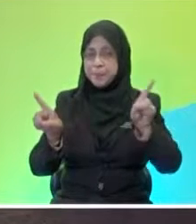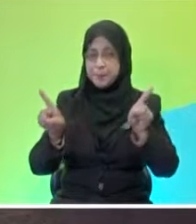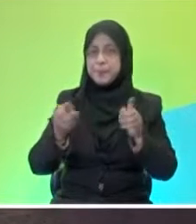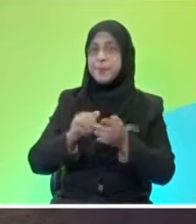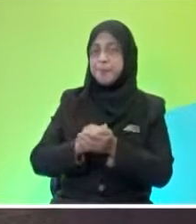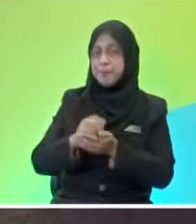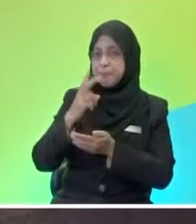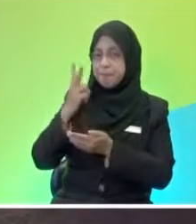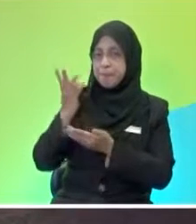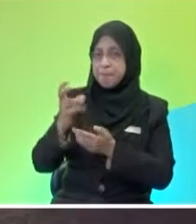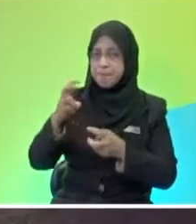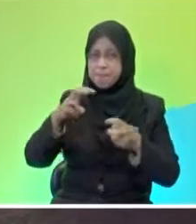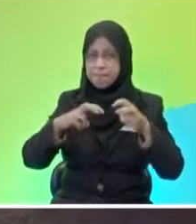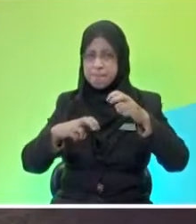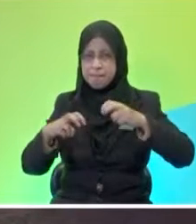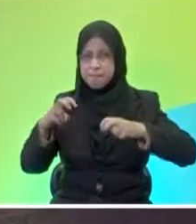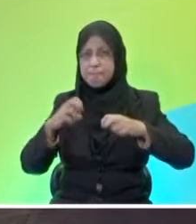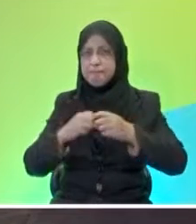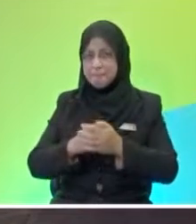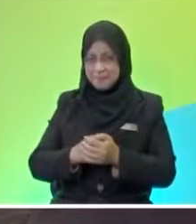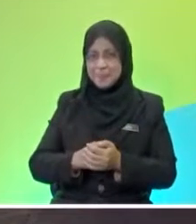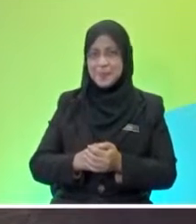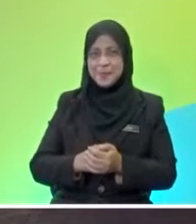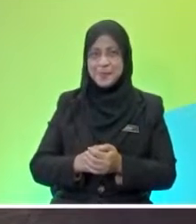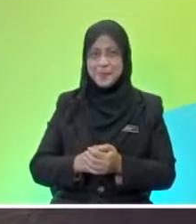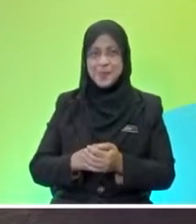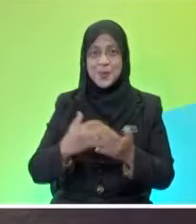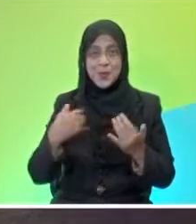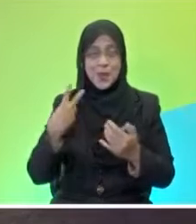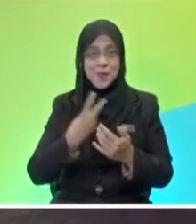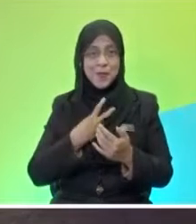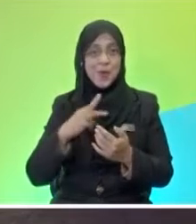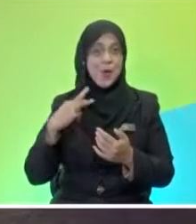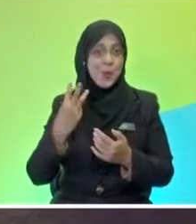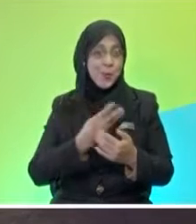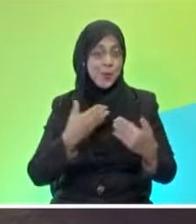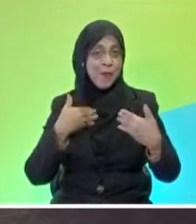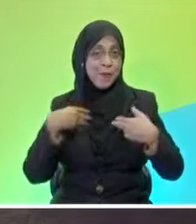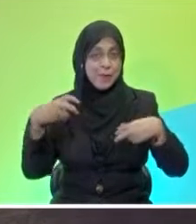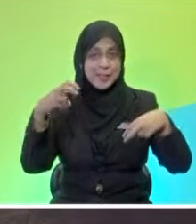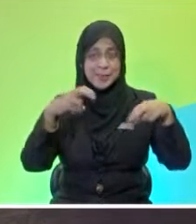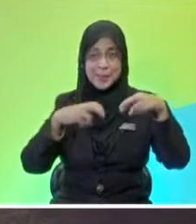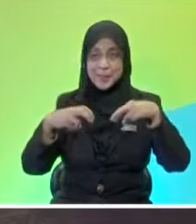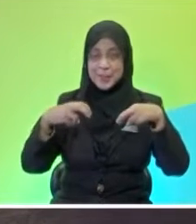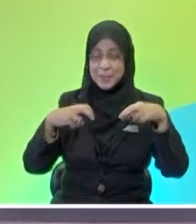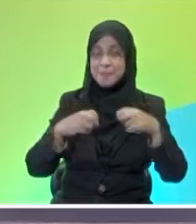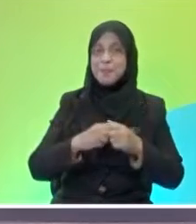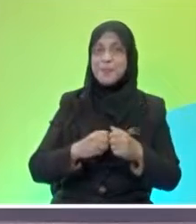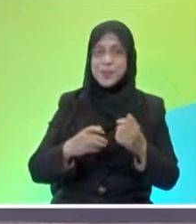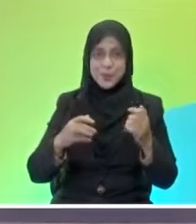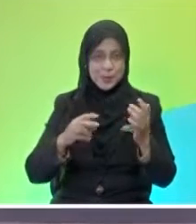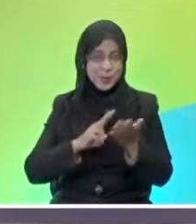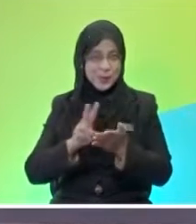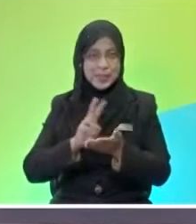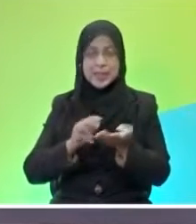this investigation. A little okay. experiment that we're going to have. Yes. I love this. So by using technology, now